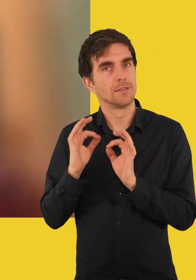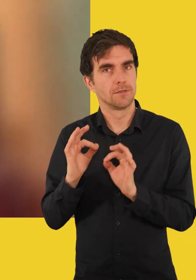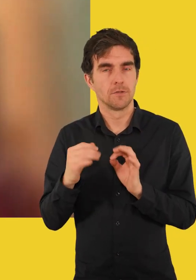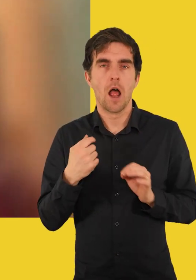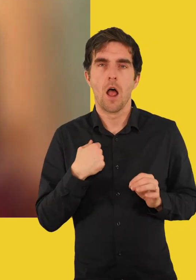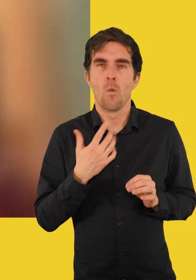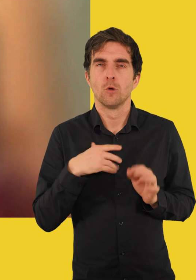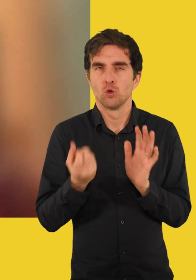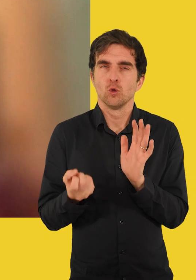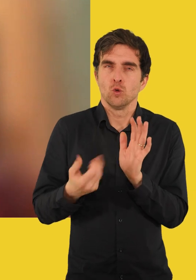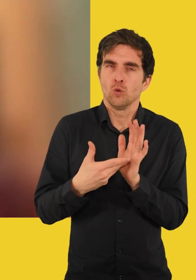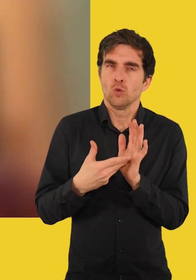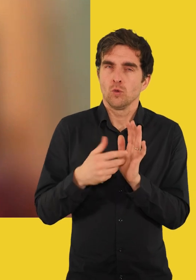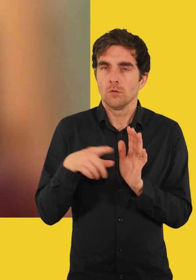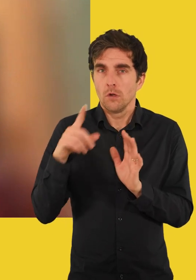And I think,